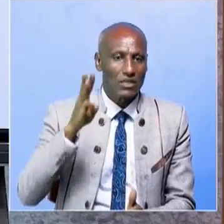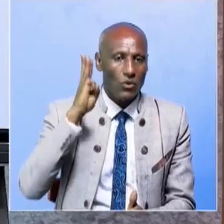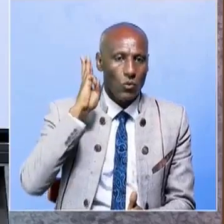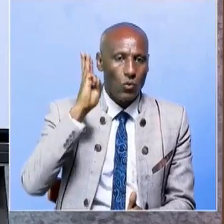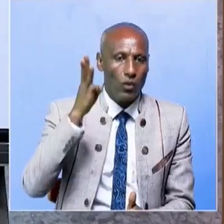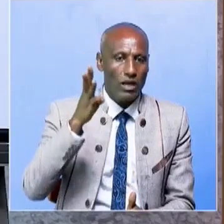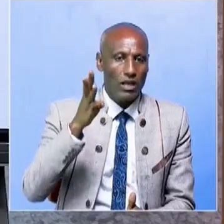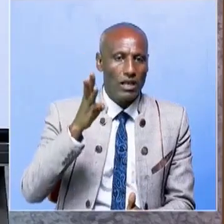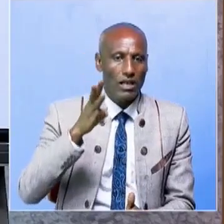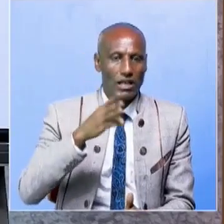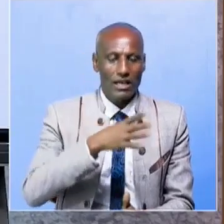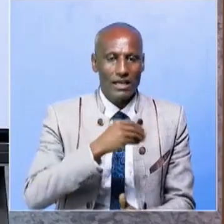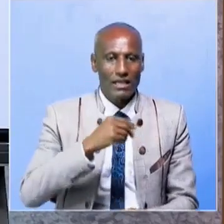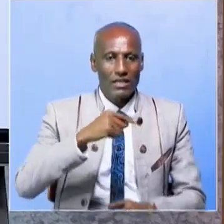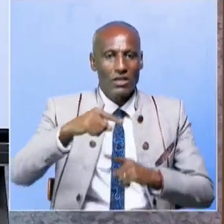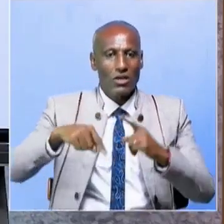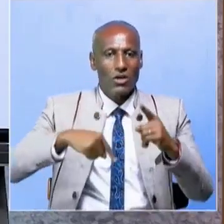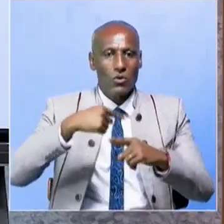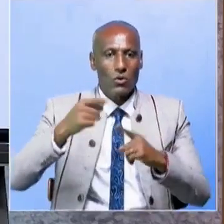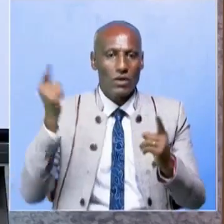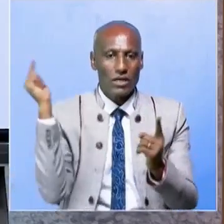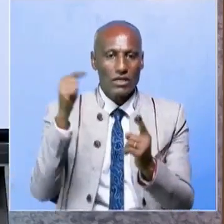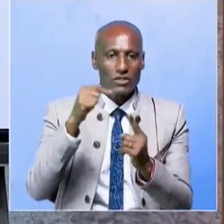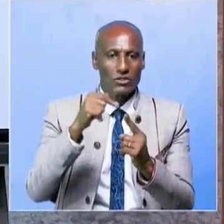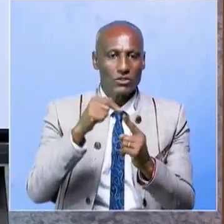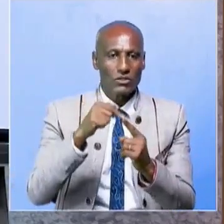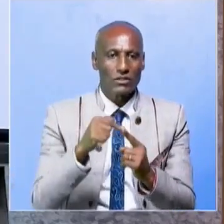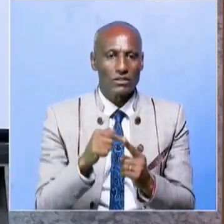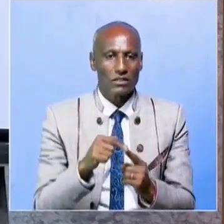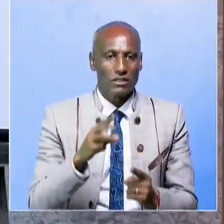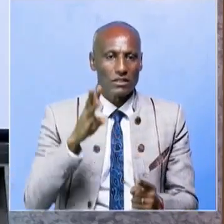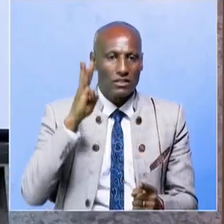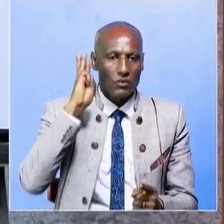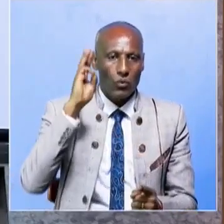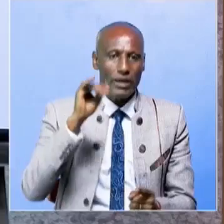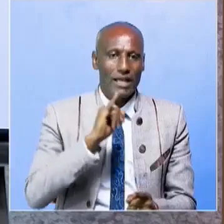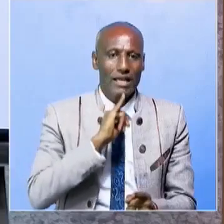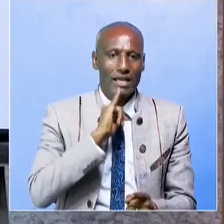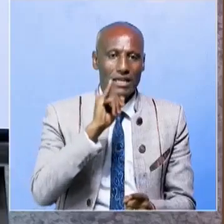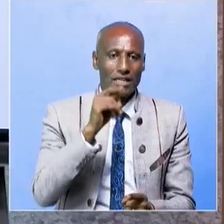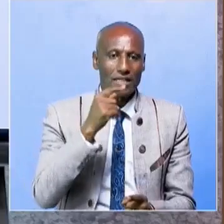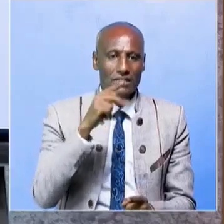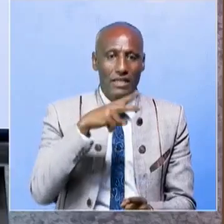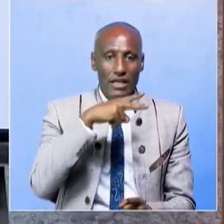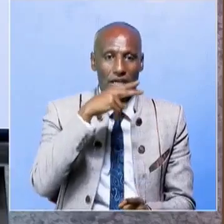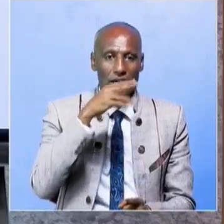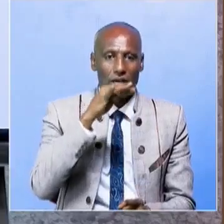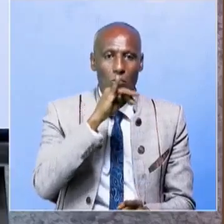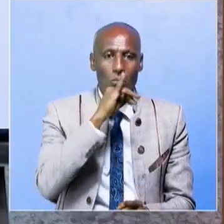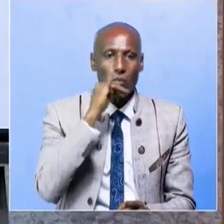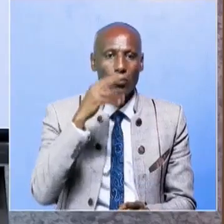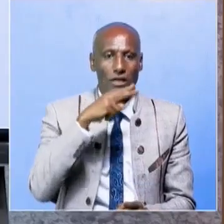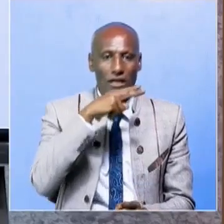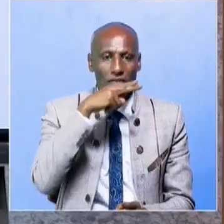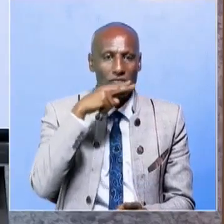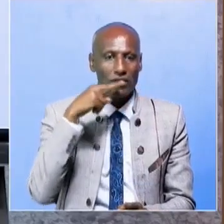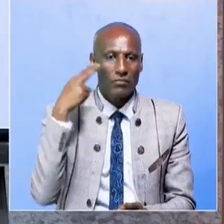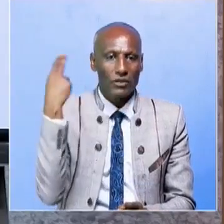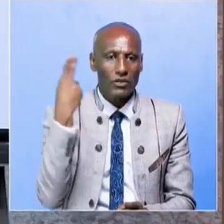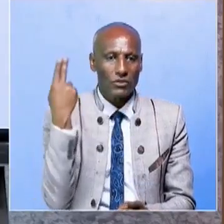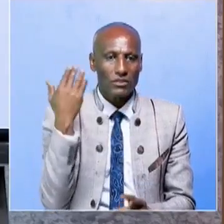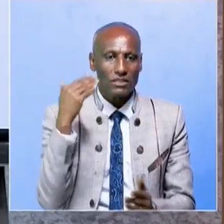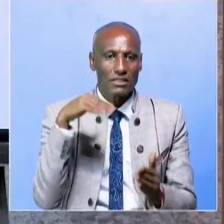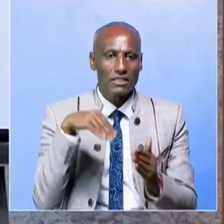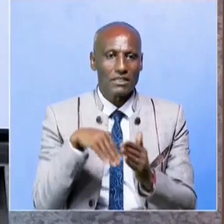and going to. So what is will? If you remember, will is a modal verb and we use it in